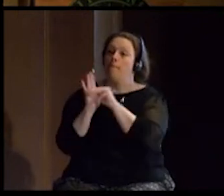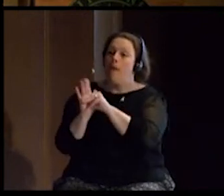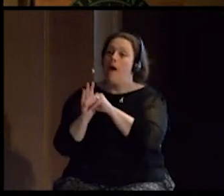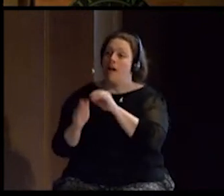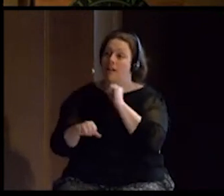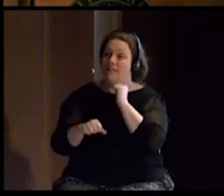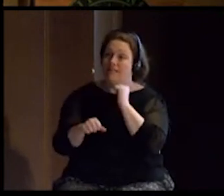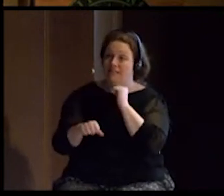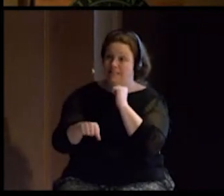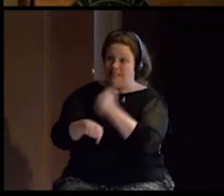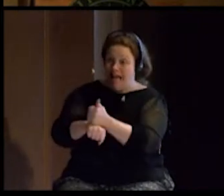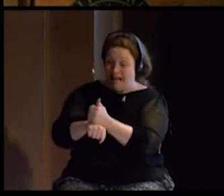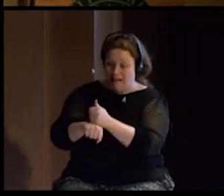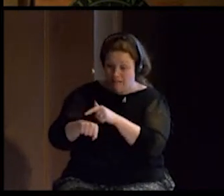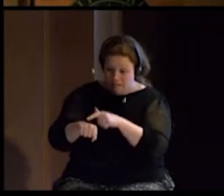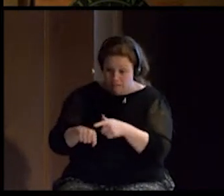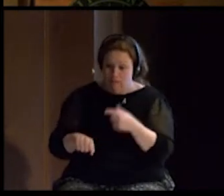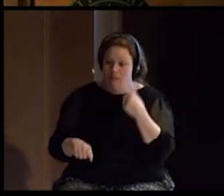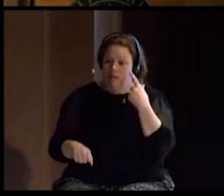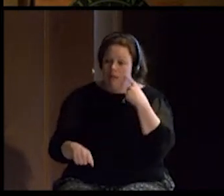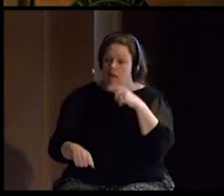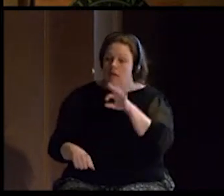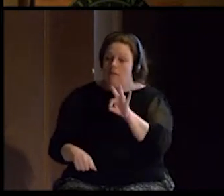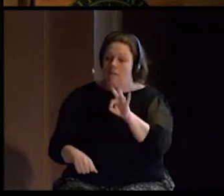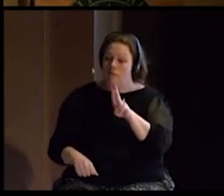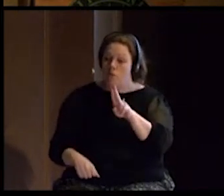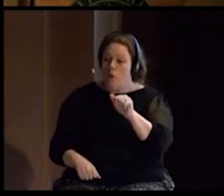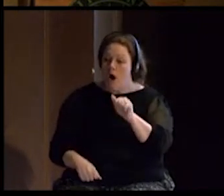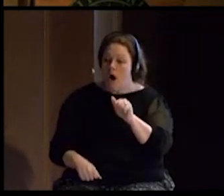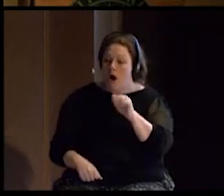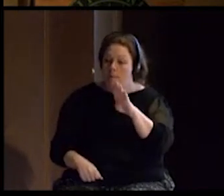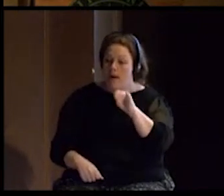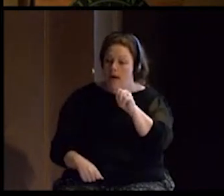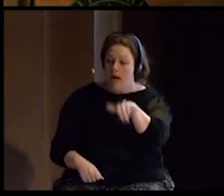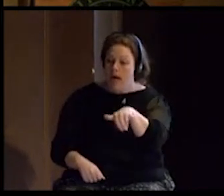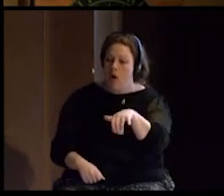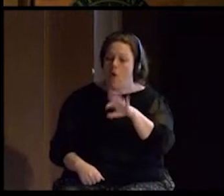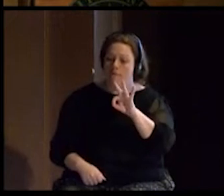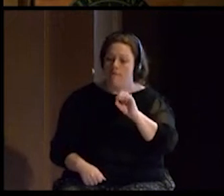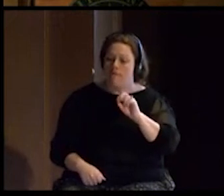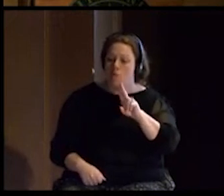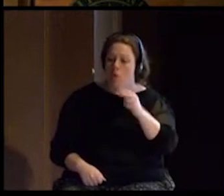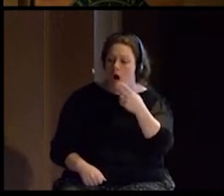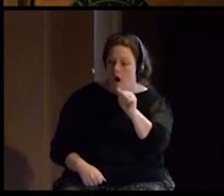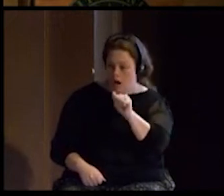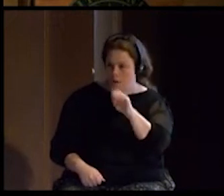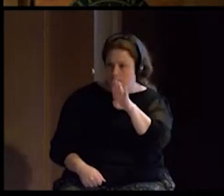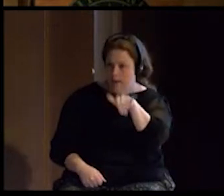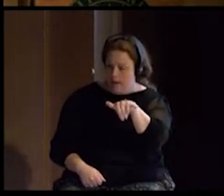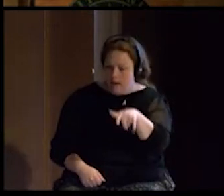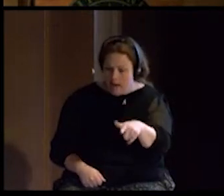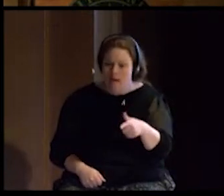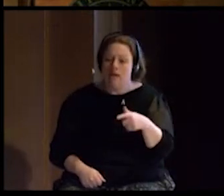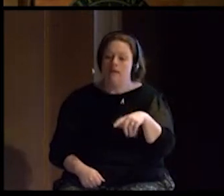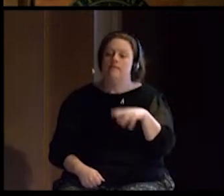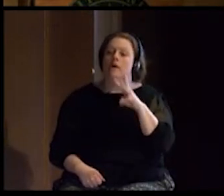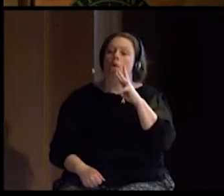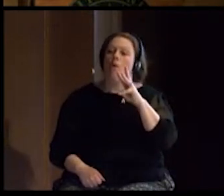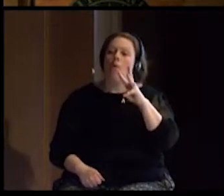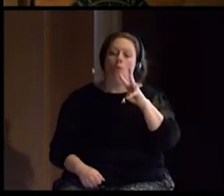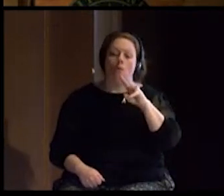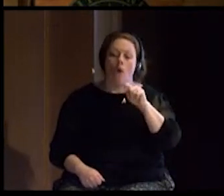that runoff has, Fuha Bay. Fuha Bay is in the Lasafua watershed, and there's a couple of